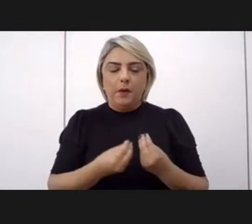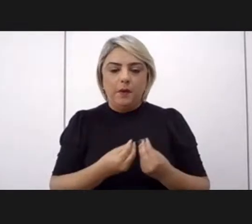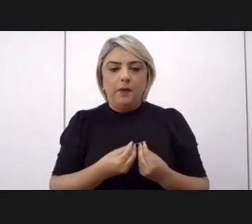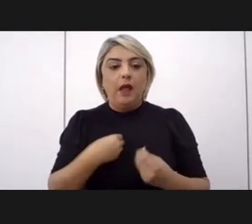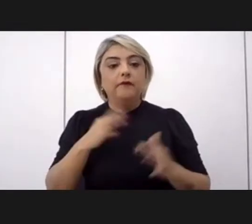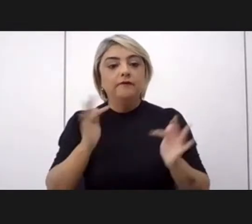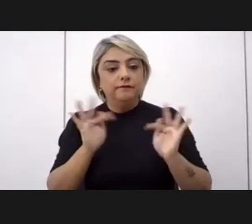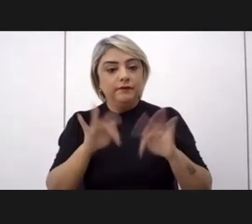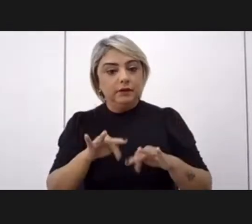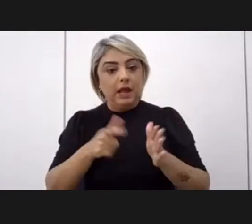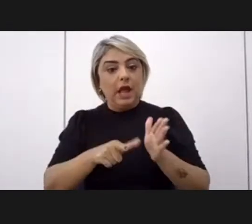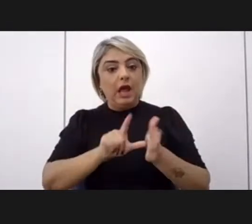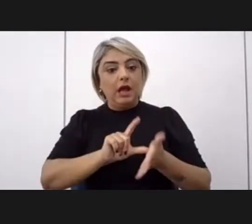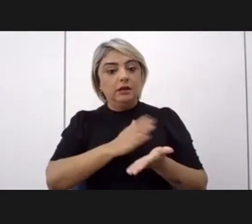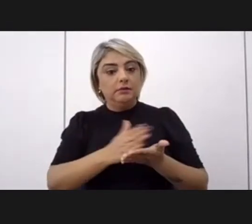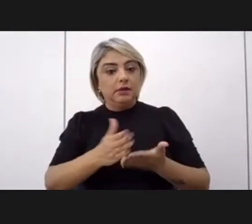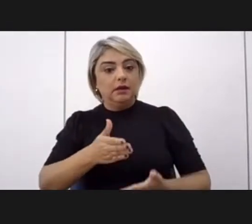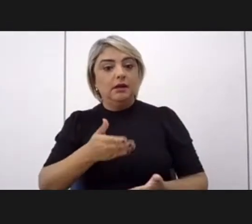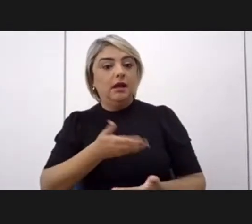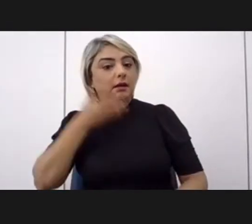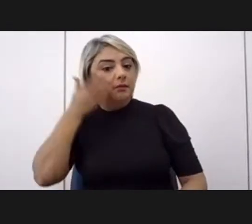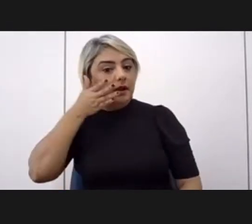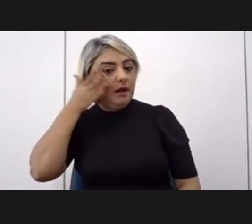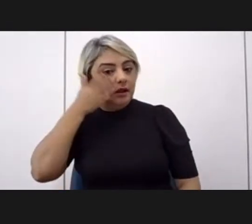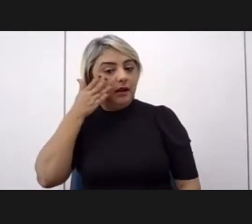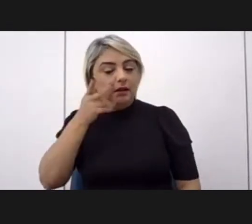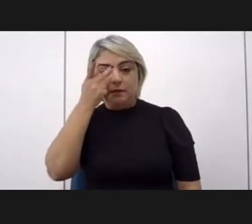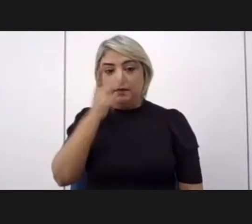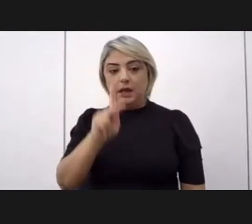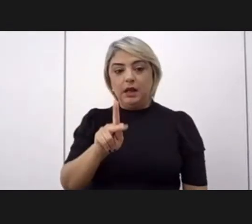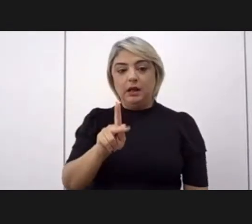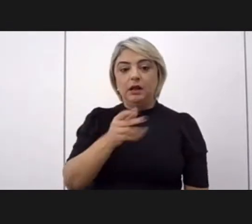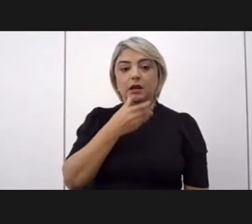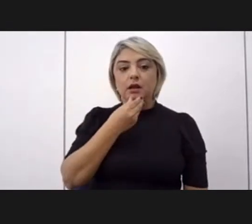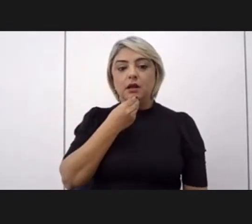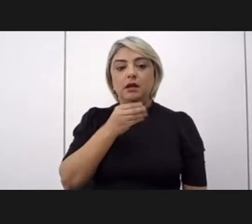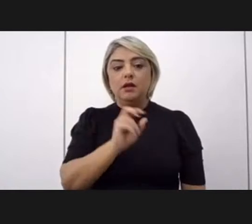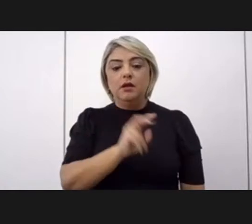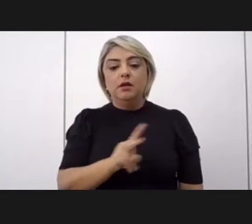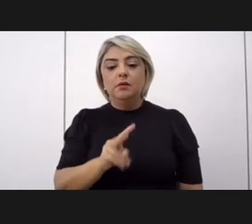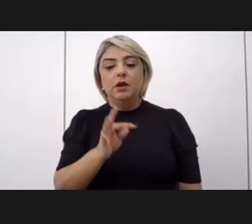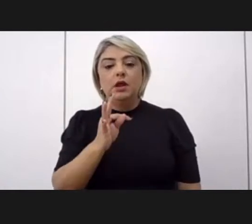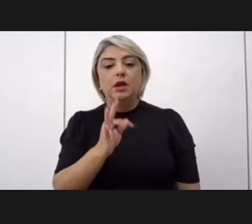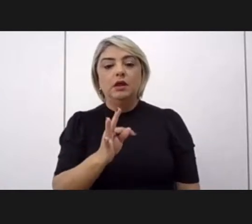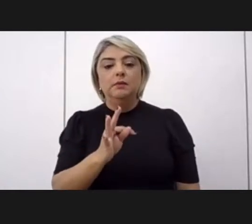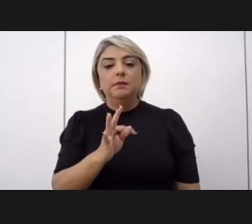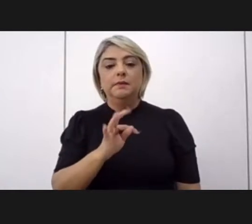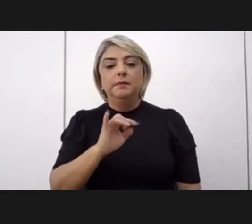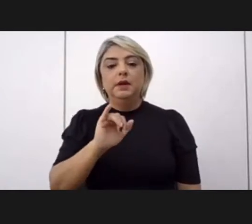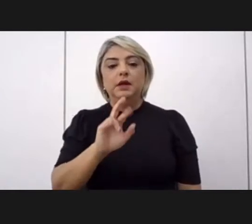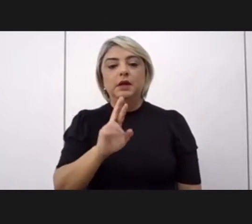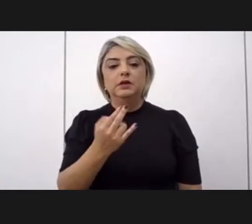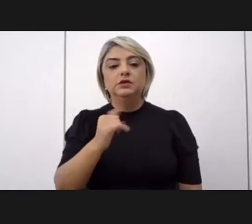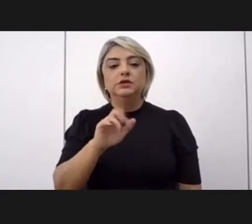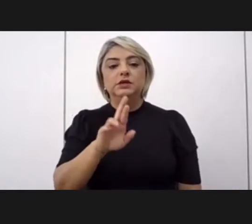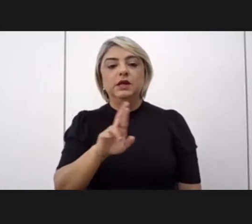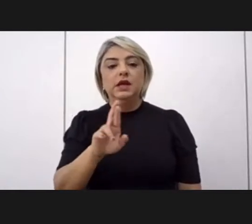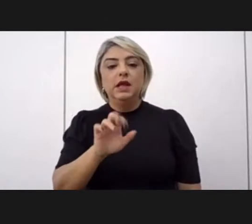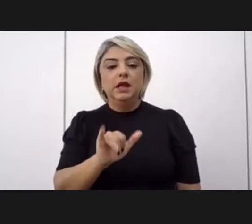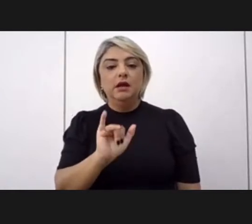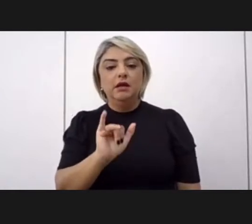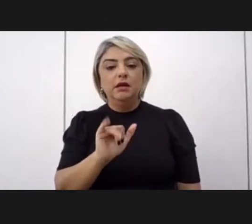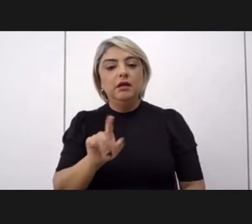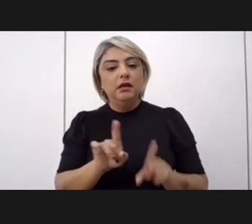floor to Thierry Delpeuch and Ève Fouilleux, I would like to